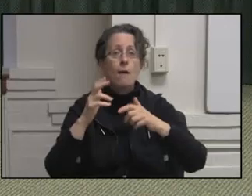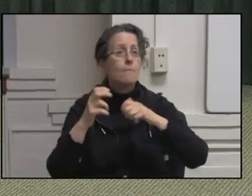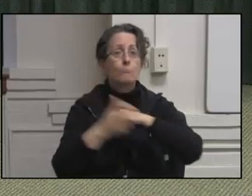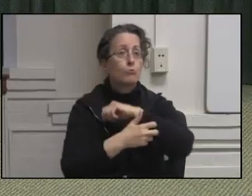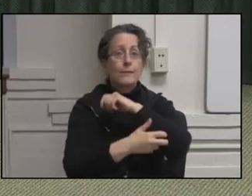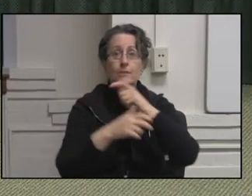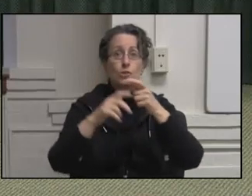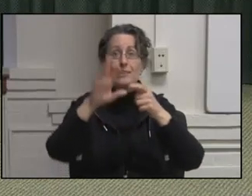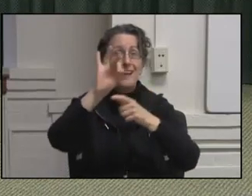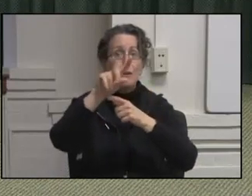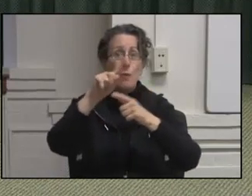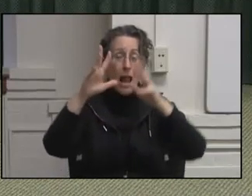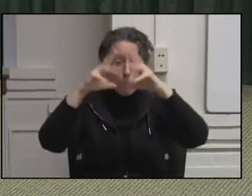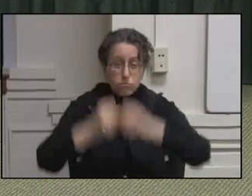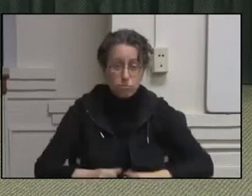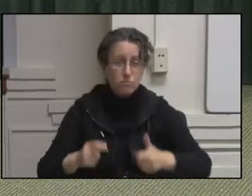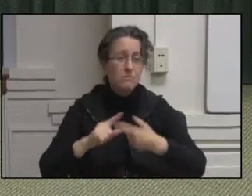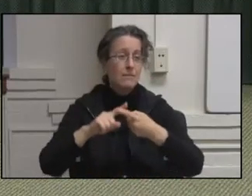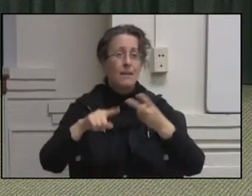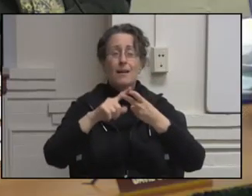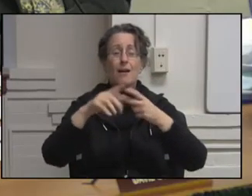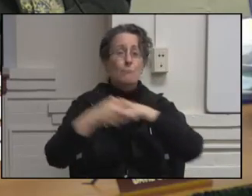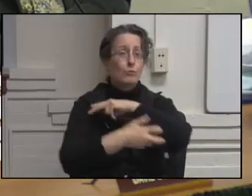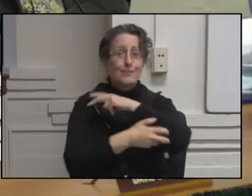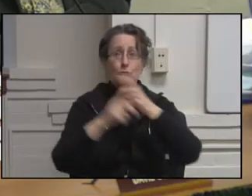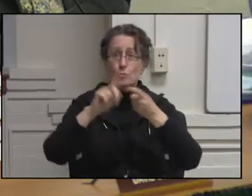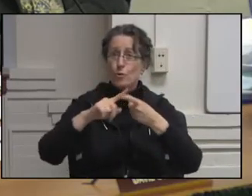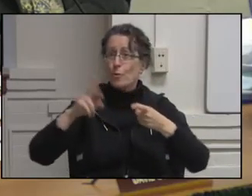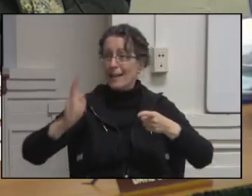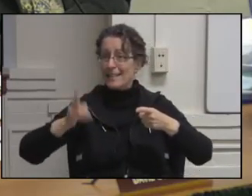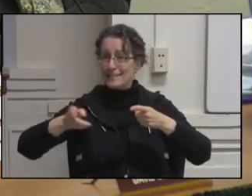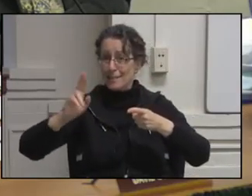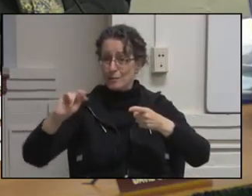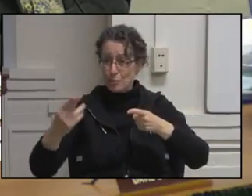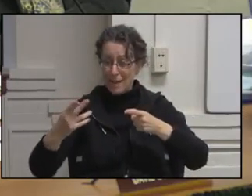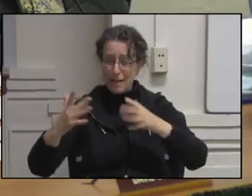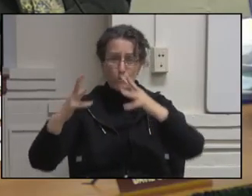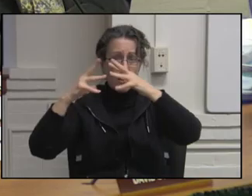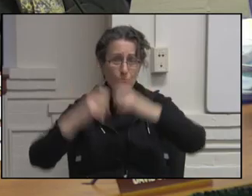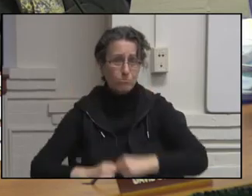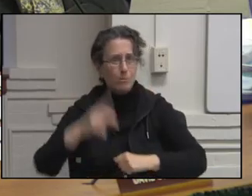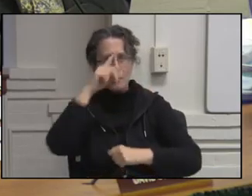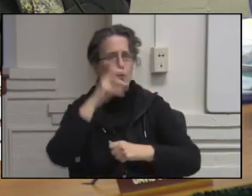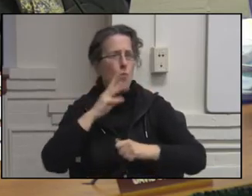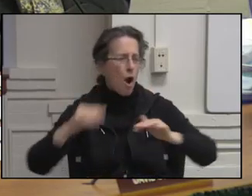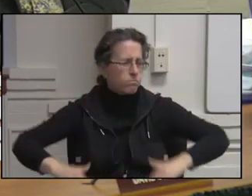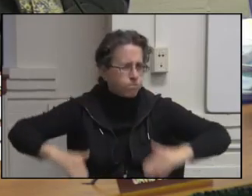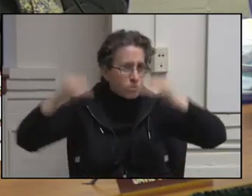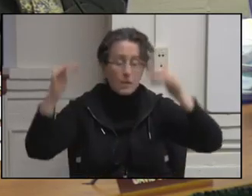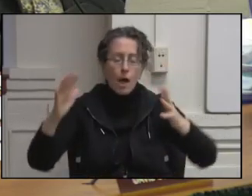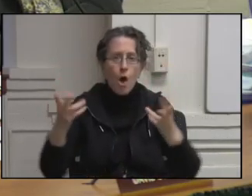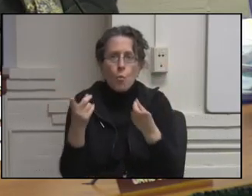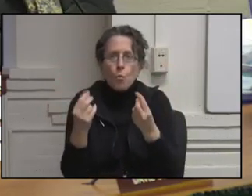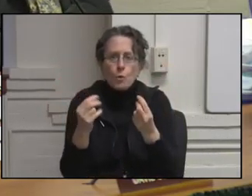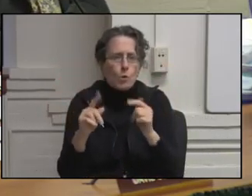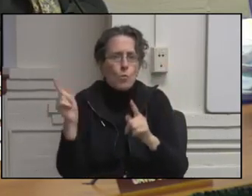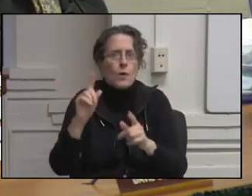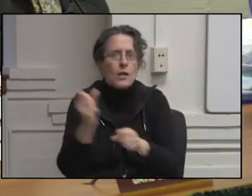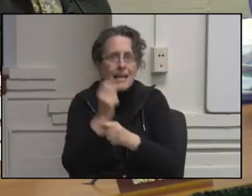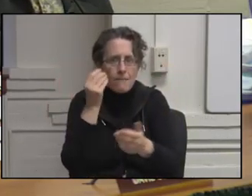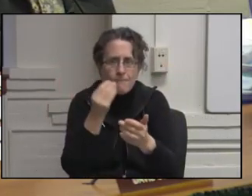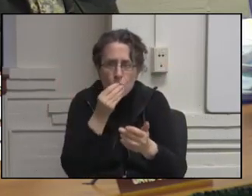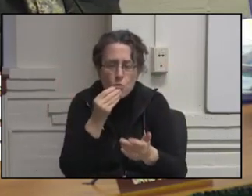get any food for a few weeks or fuel, where would we all go to sleep? Where would we get our water? You know, that kind of sustainability for disaster,